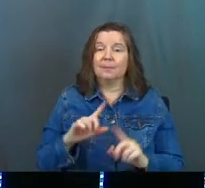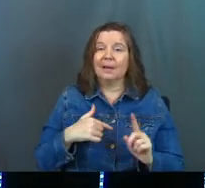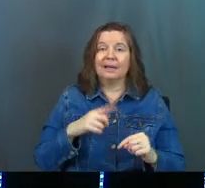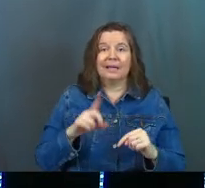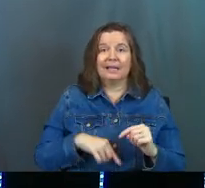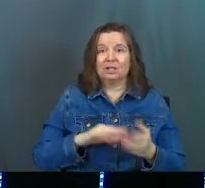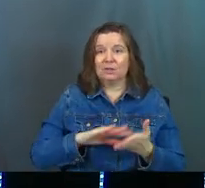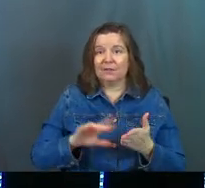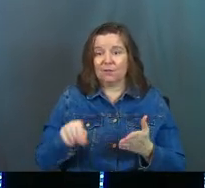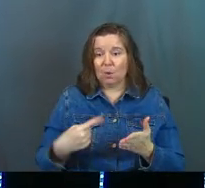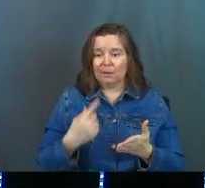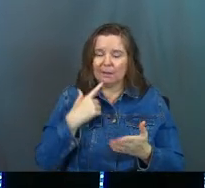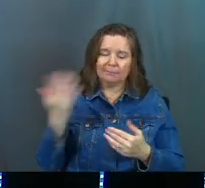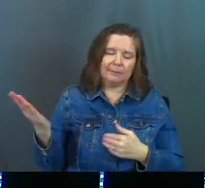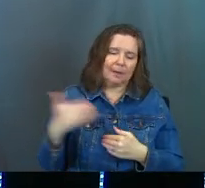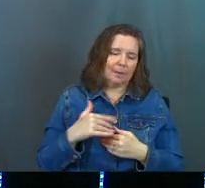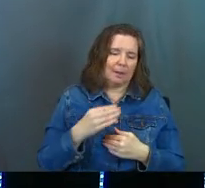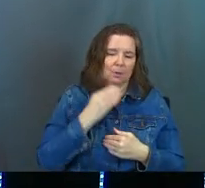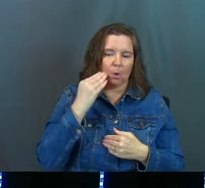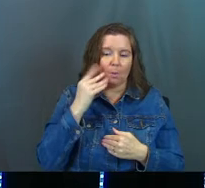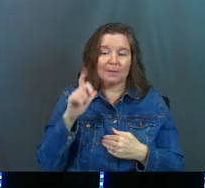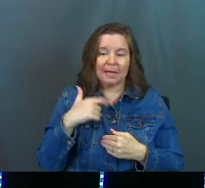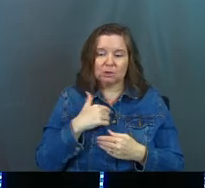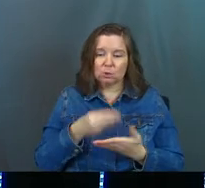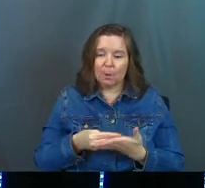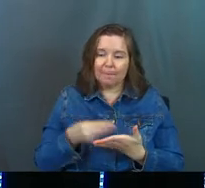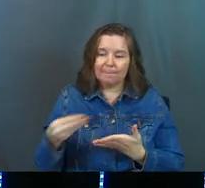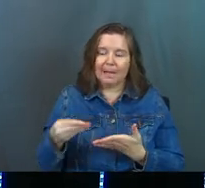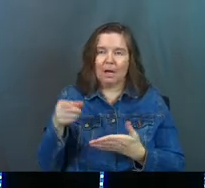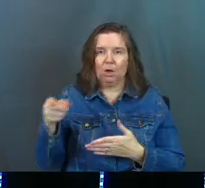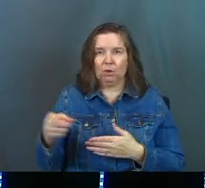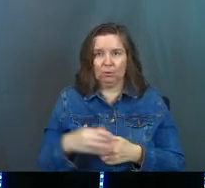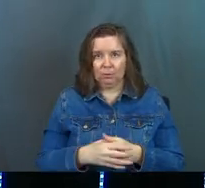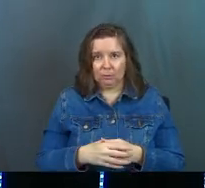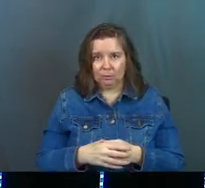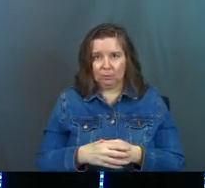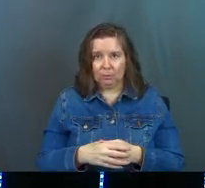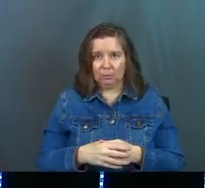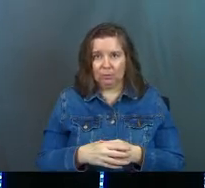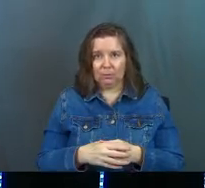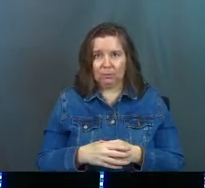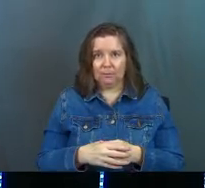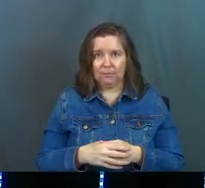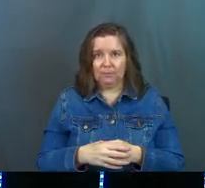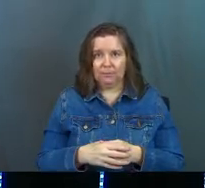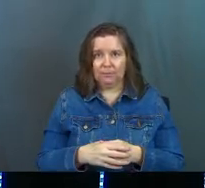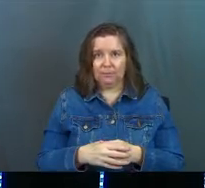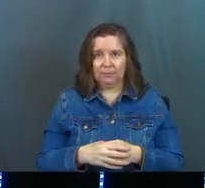But he can't just forgive her and say, come on, honey, let's go home. He has to buy her.